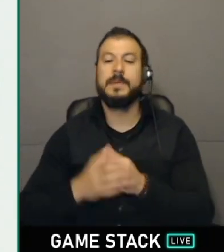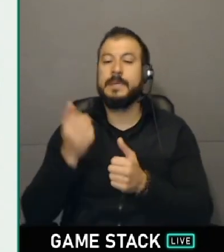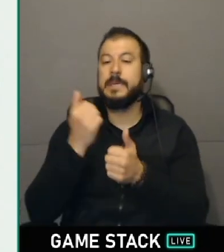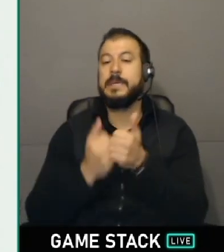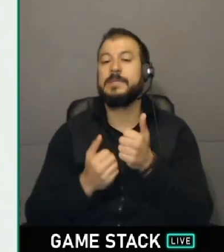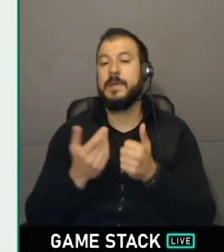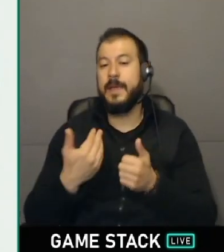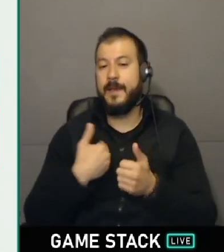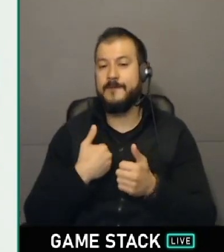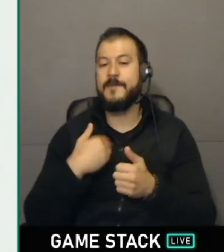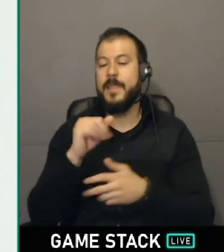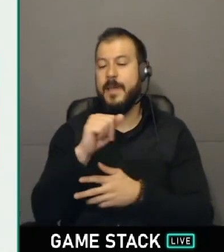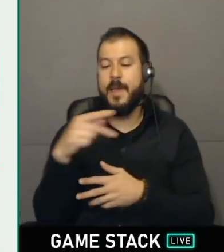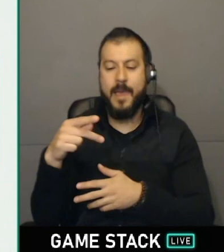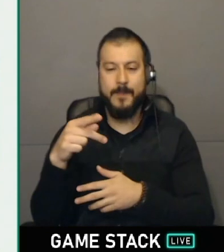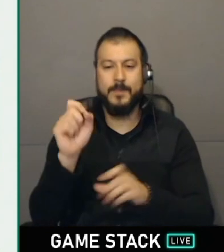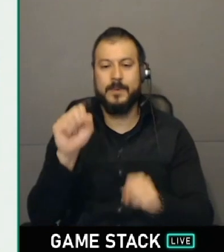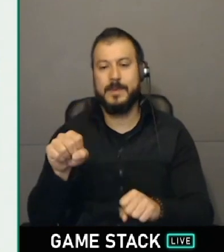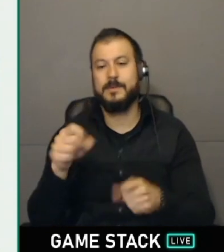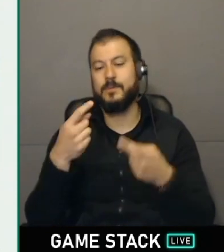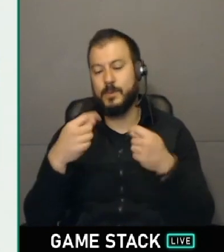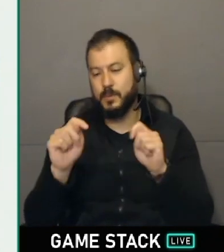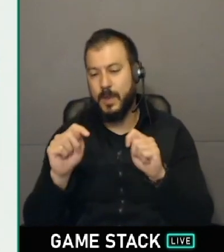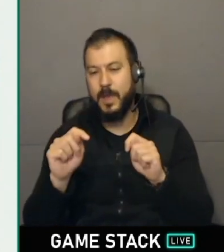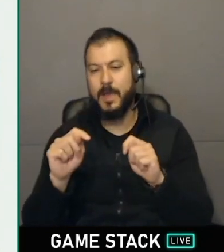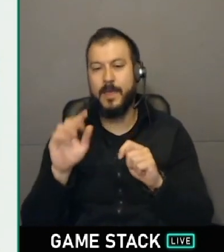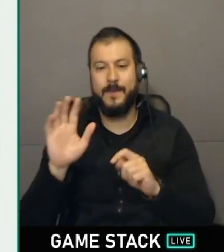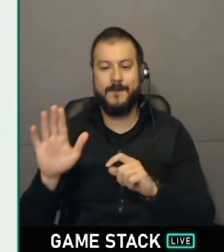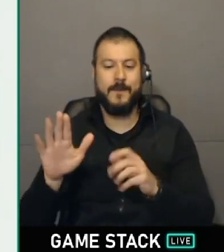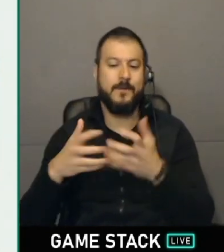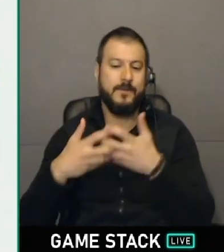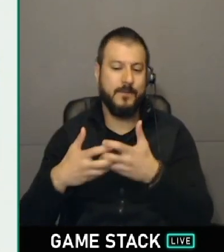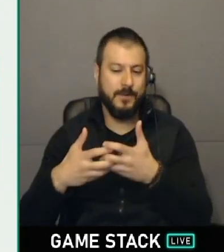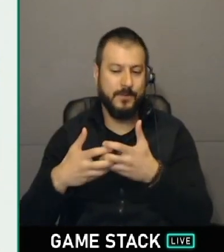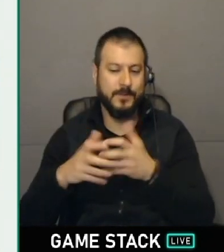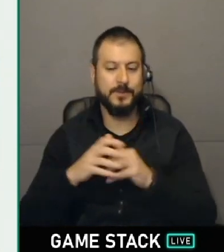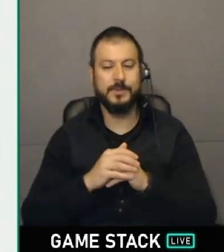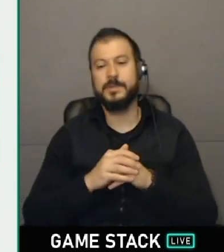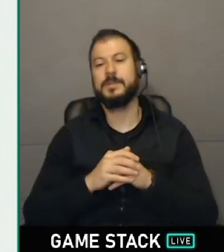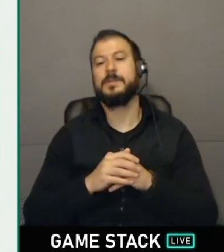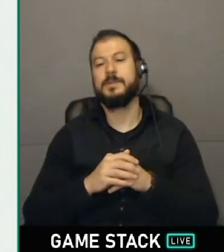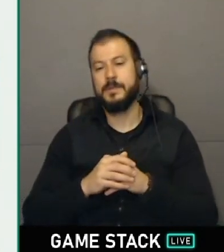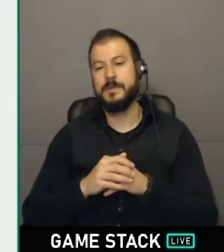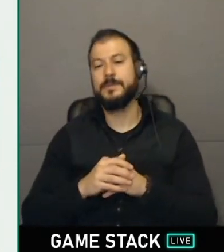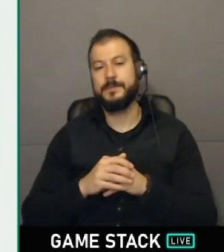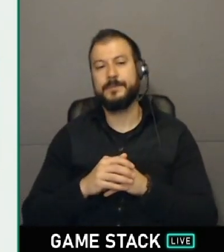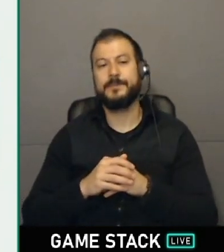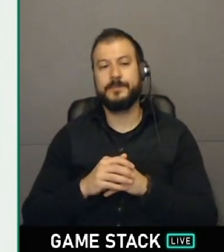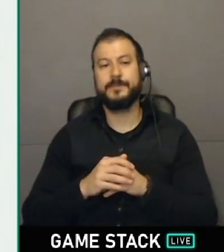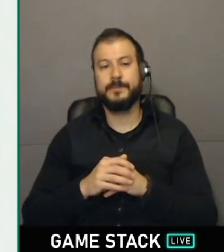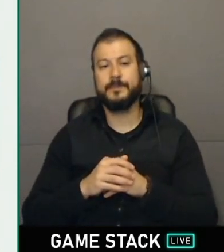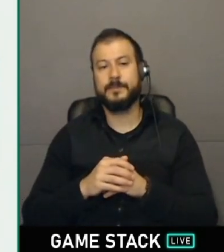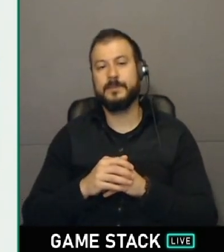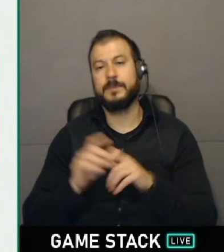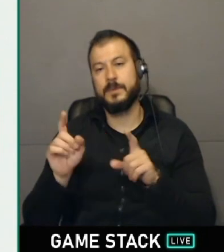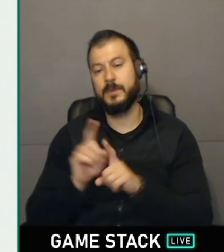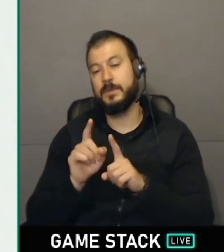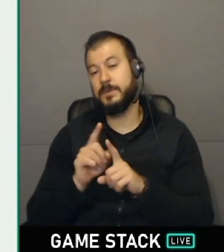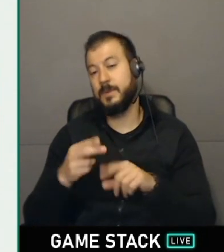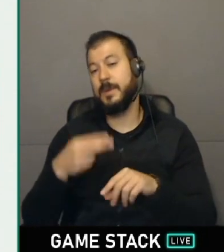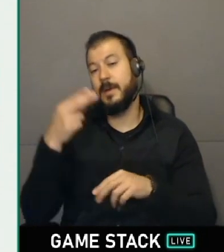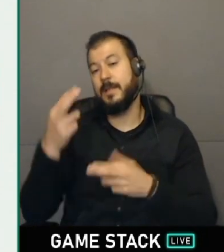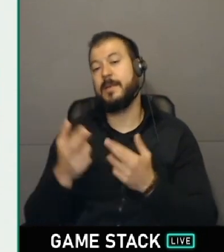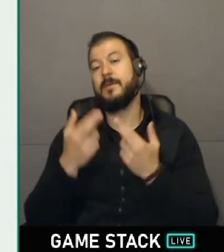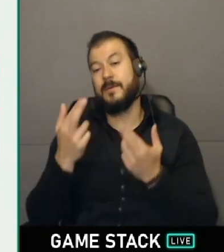the app. You can try out their renderers. And I also highly recommend